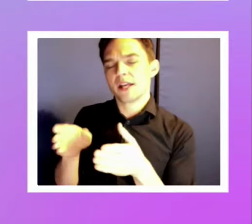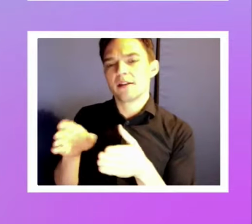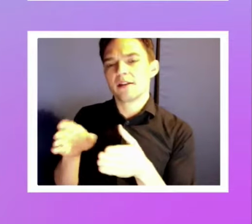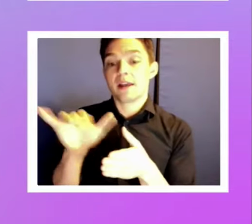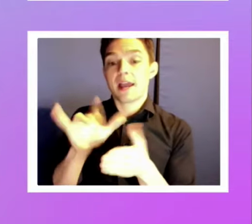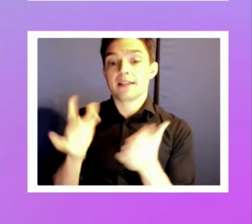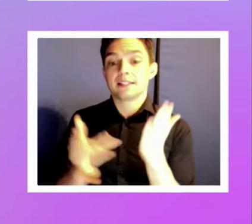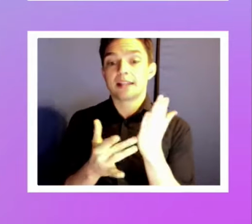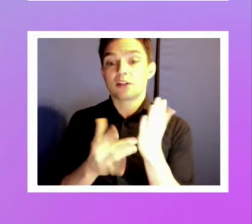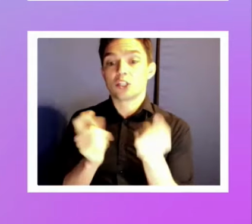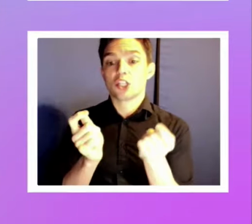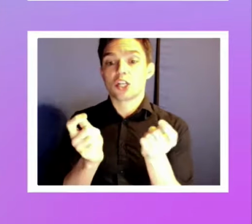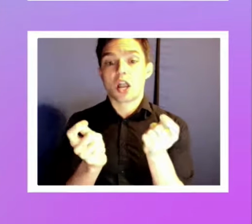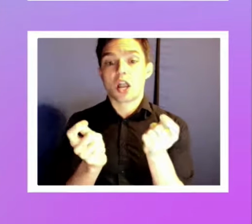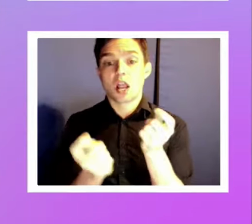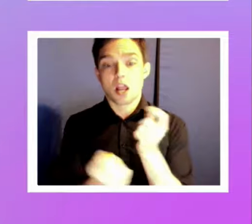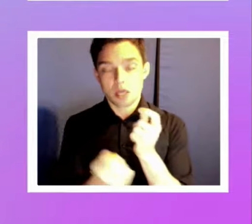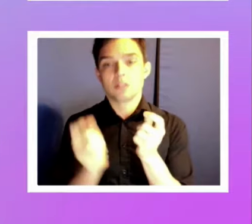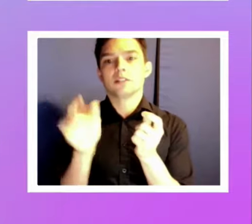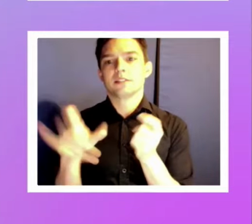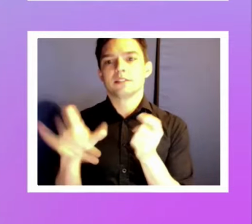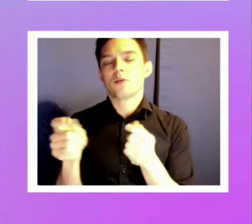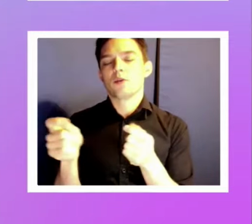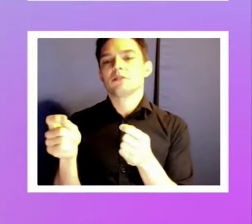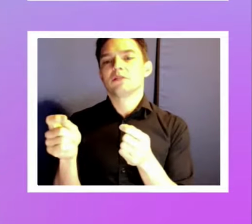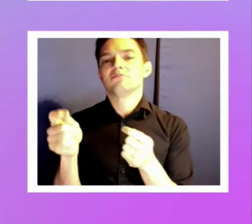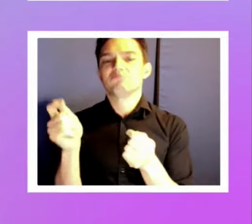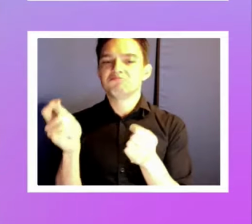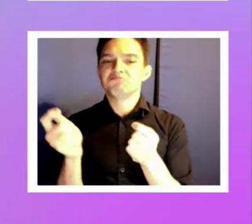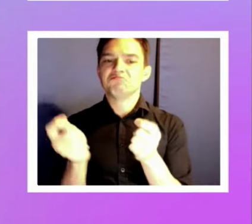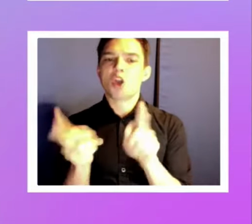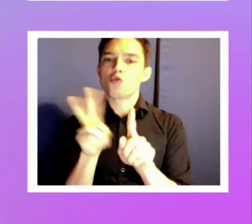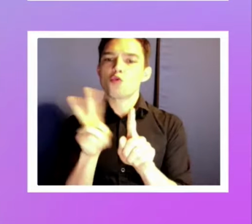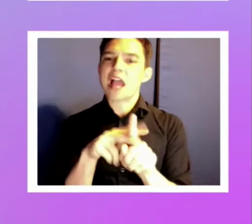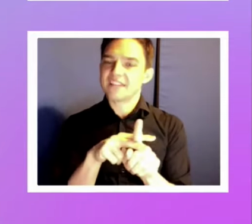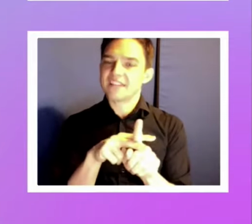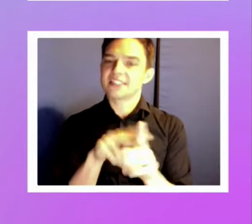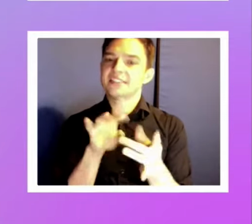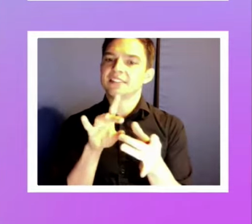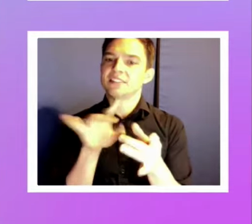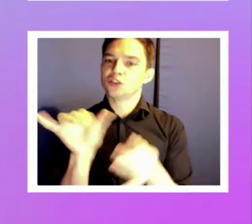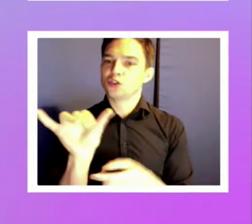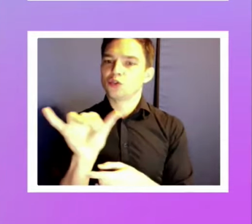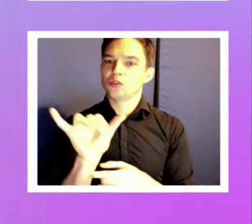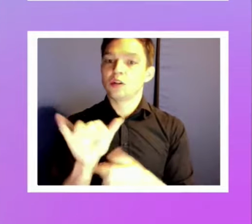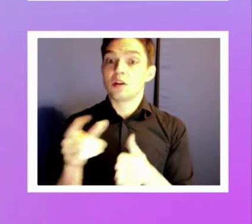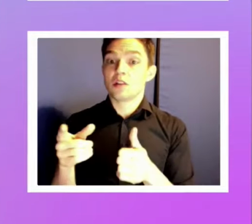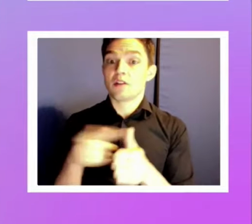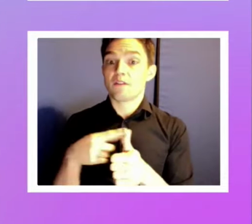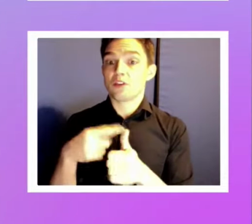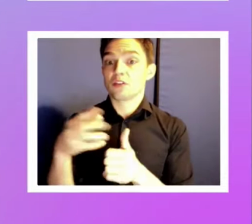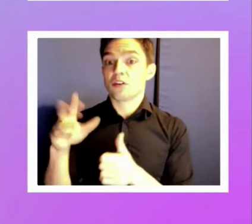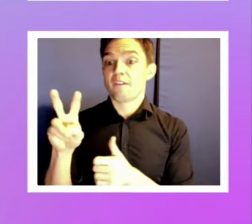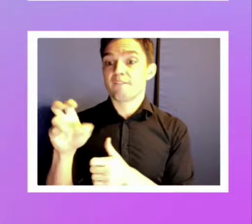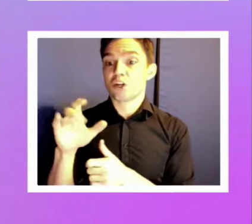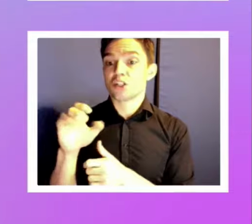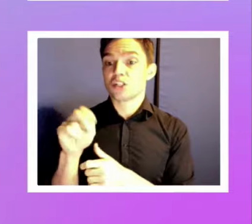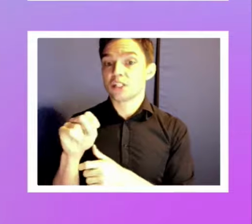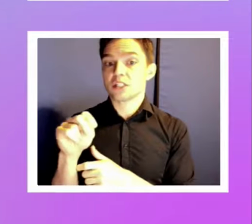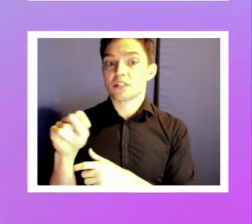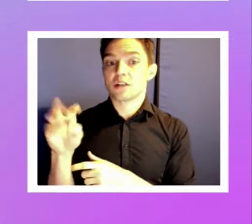technologies change, it would continue to be relevant. One of the problems with the first version of WCAG, WCAG